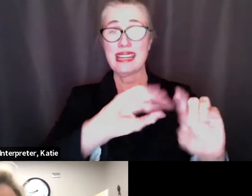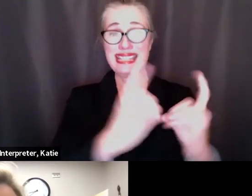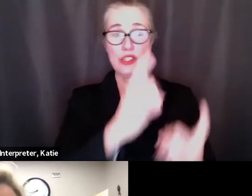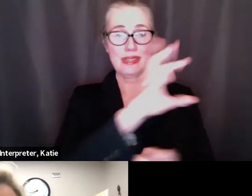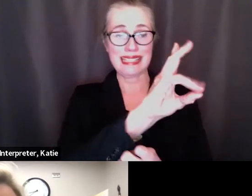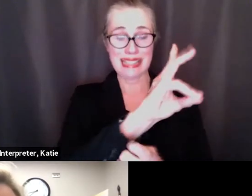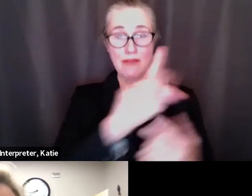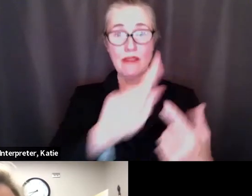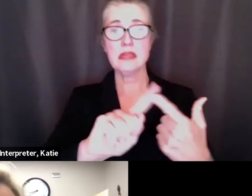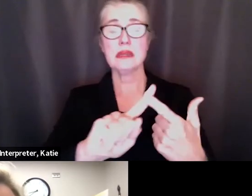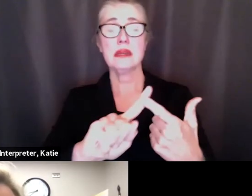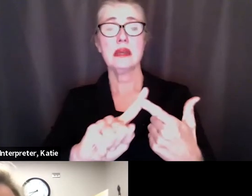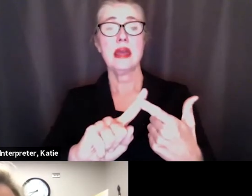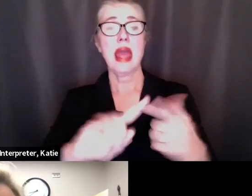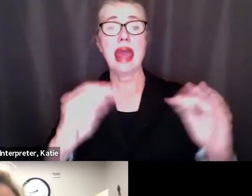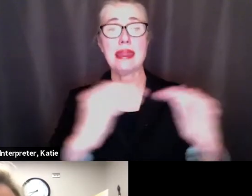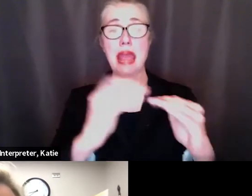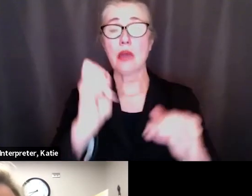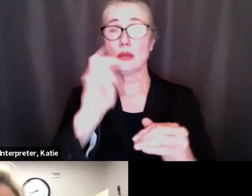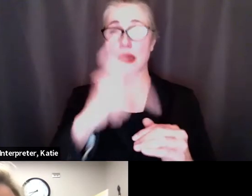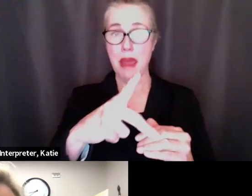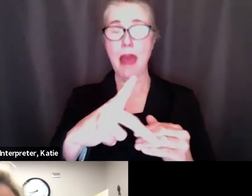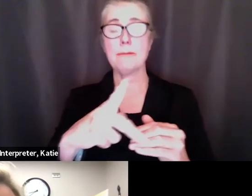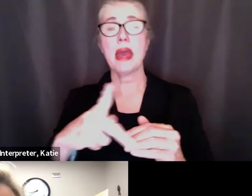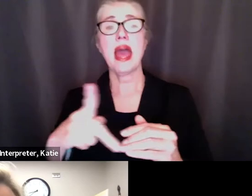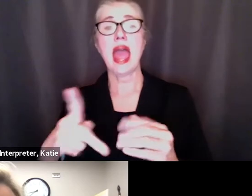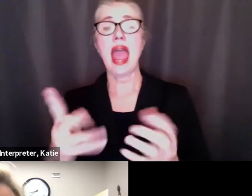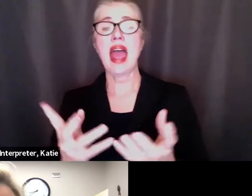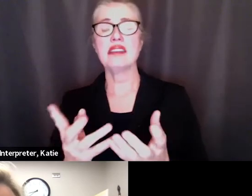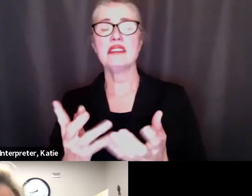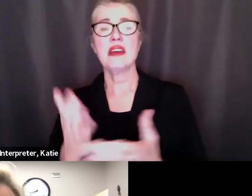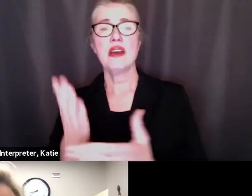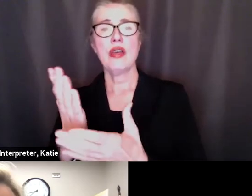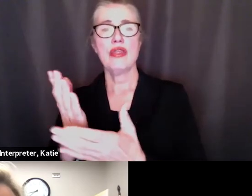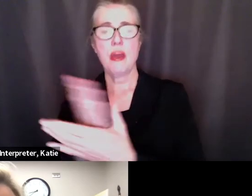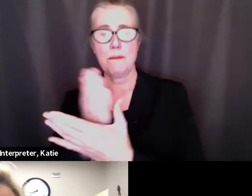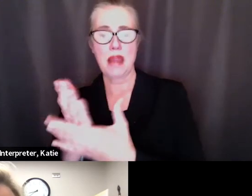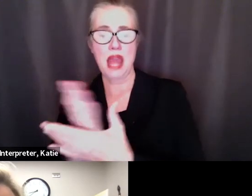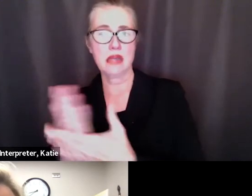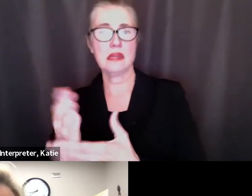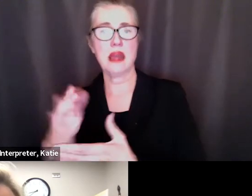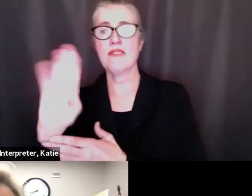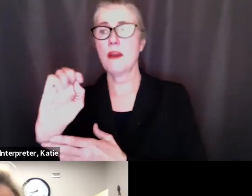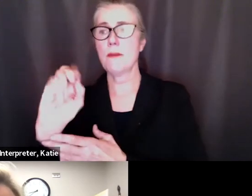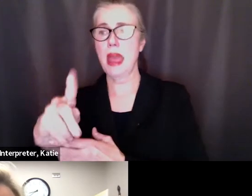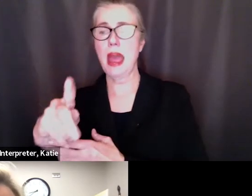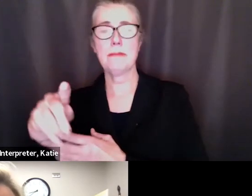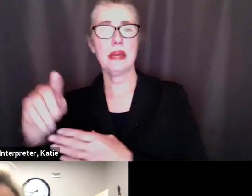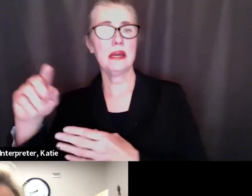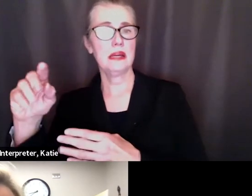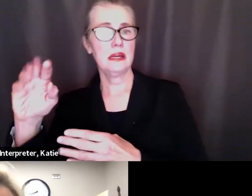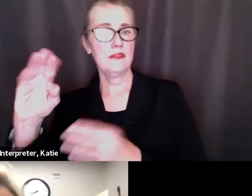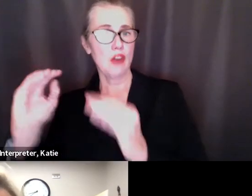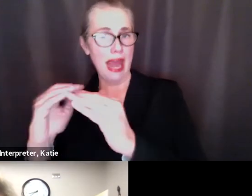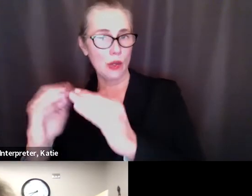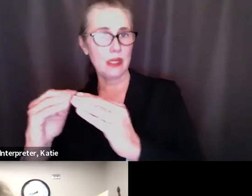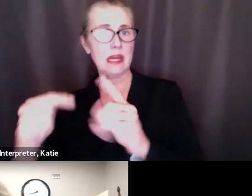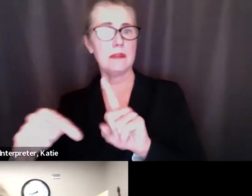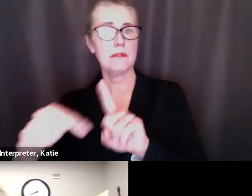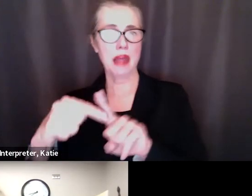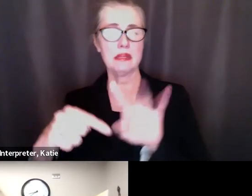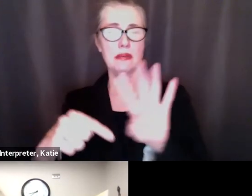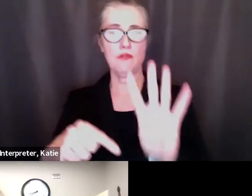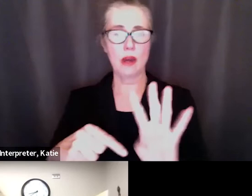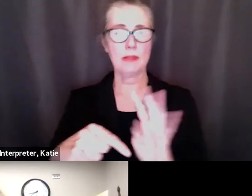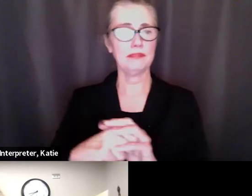kelly uh i echo the same vote and um explanation as miss ford i do think just the